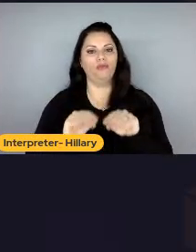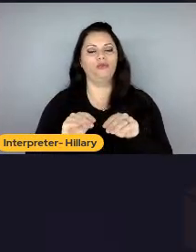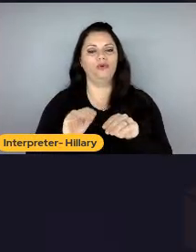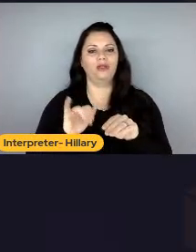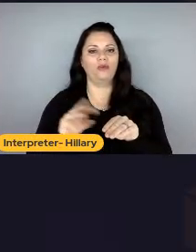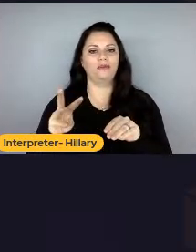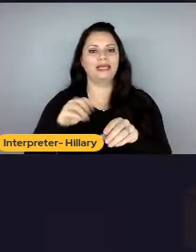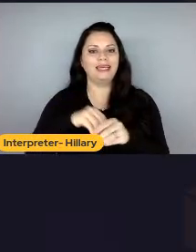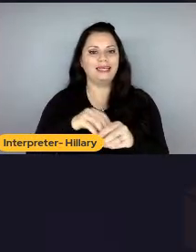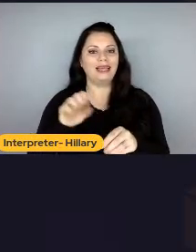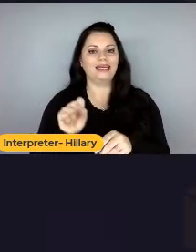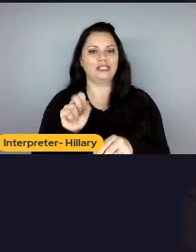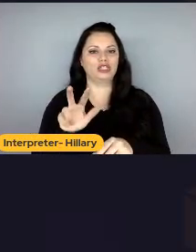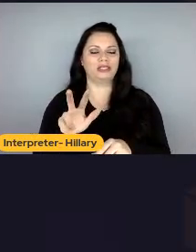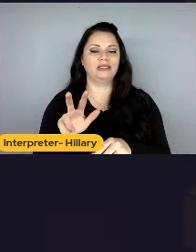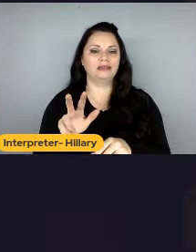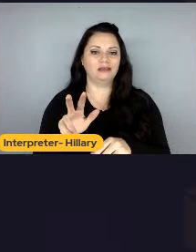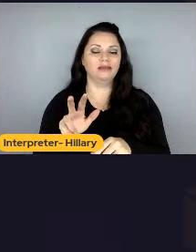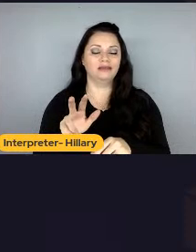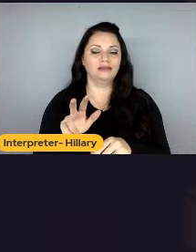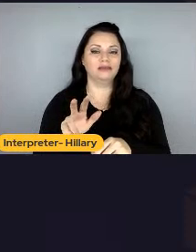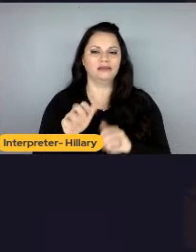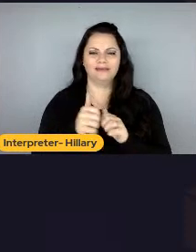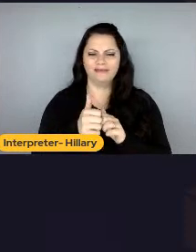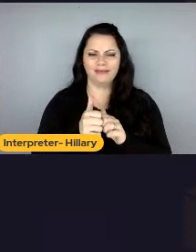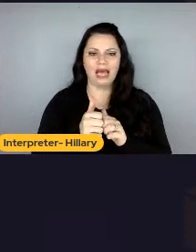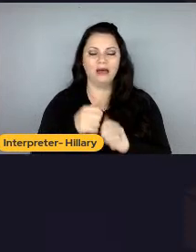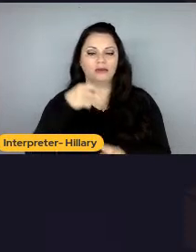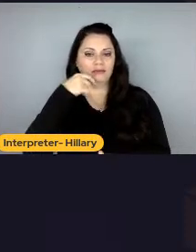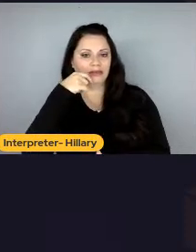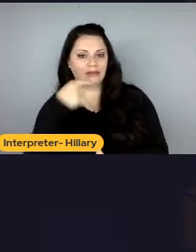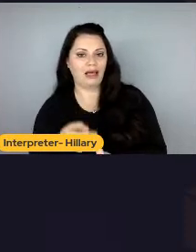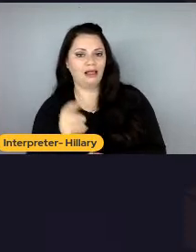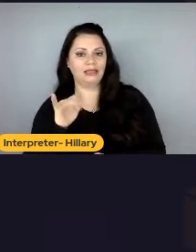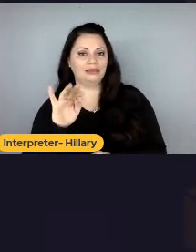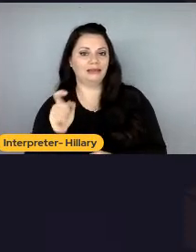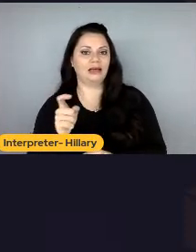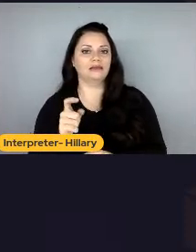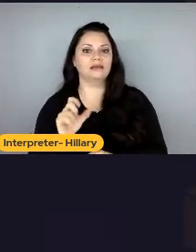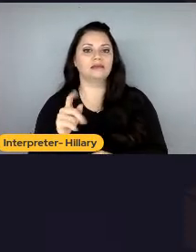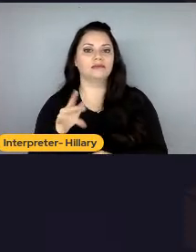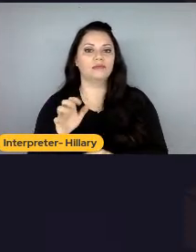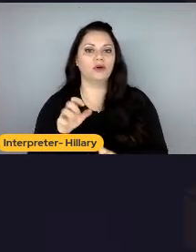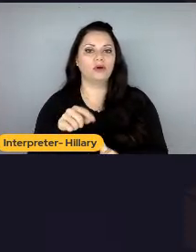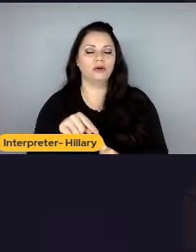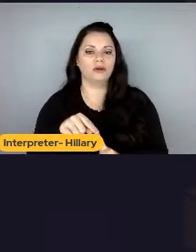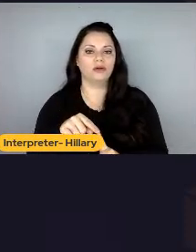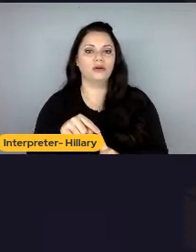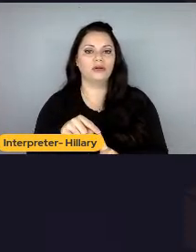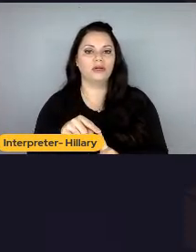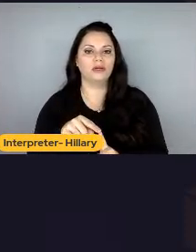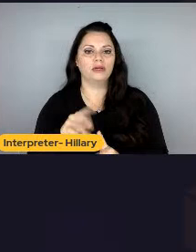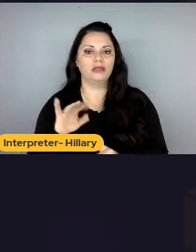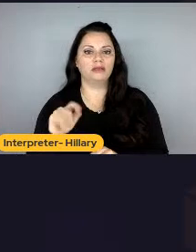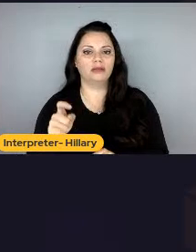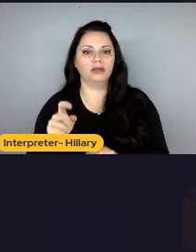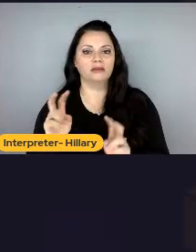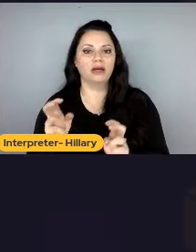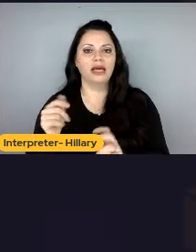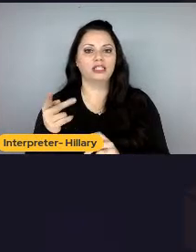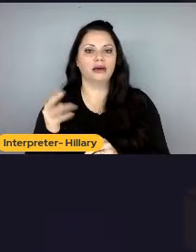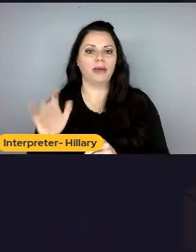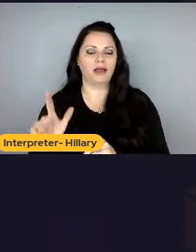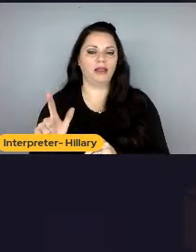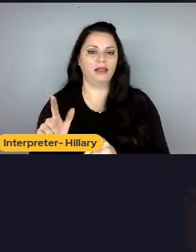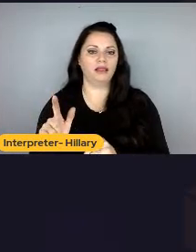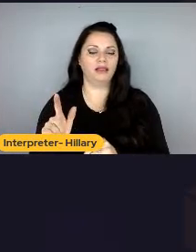S3. And it does it by telling it that index.doc is index.html and that website folder